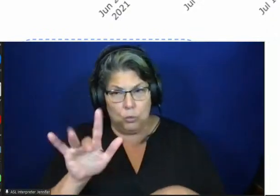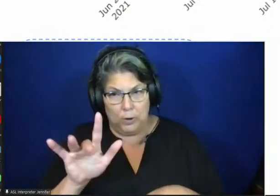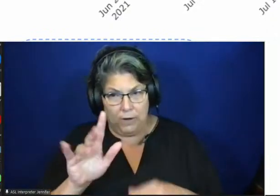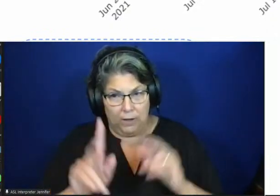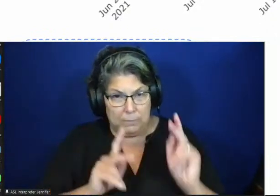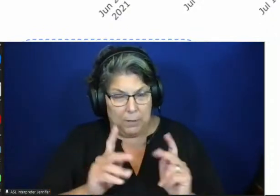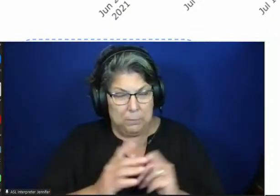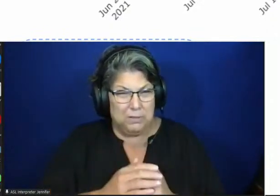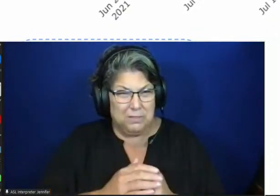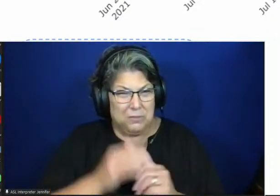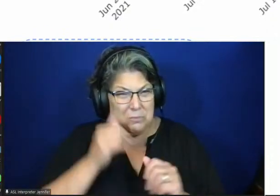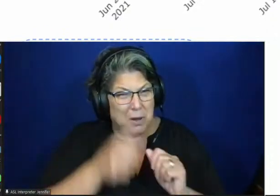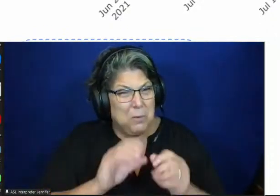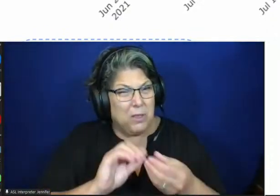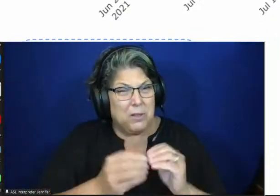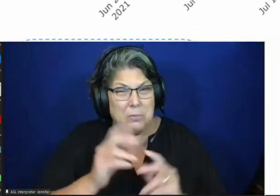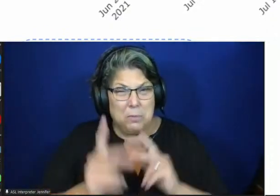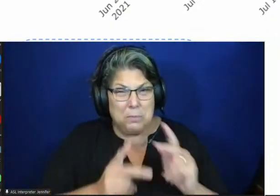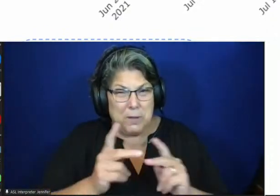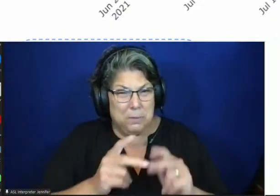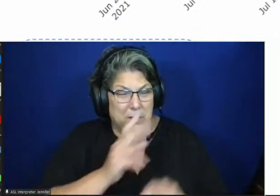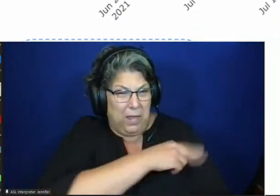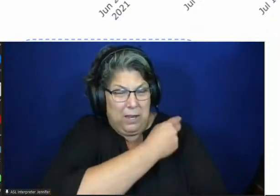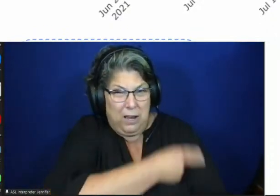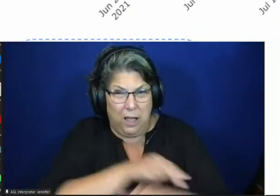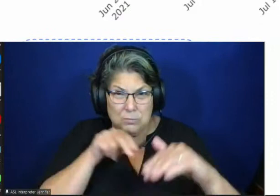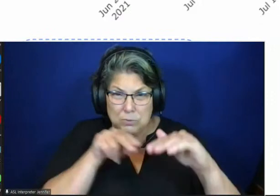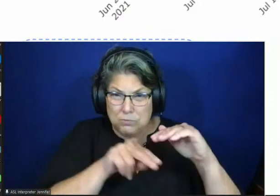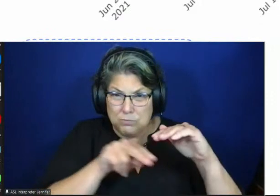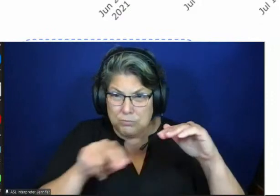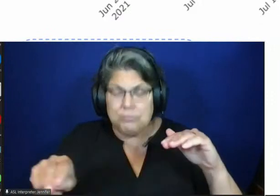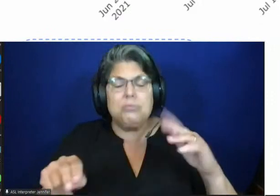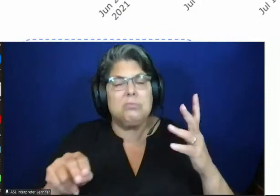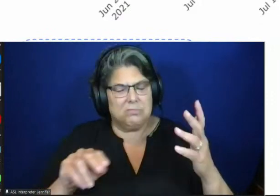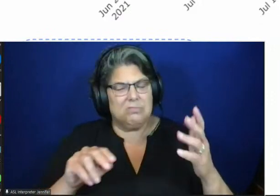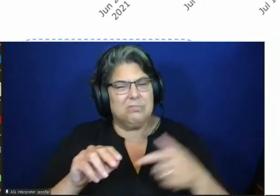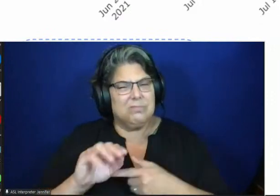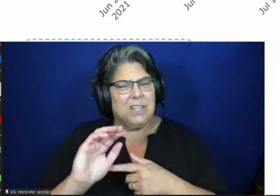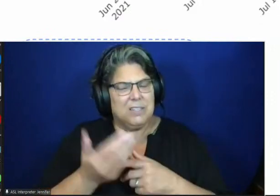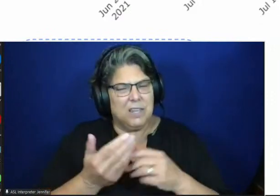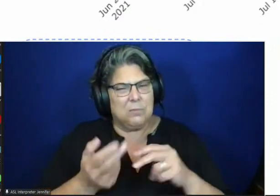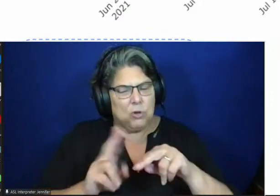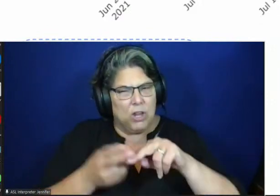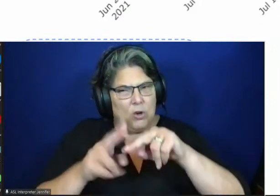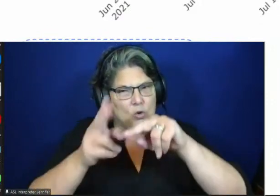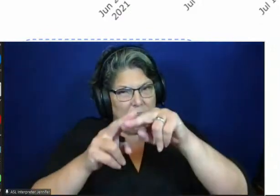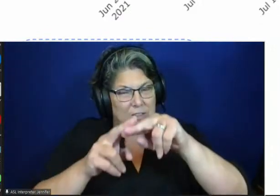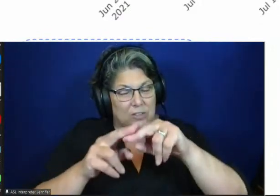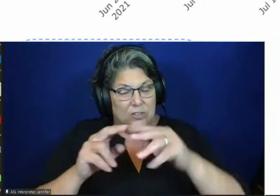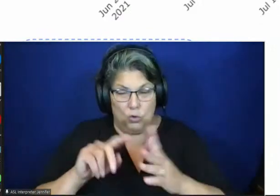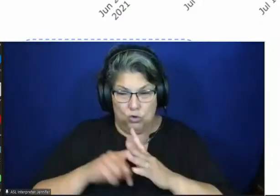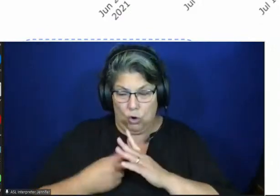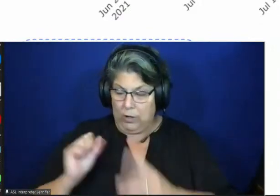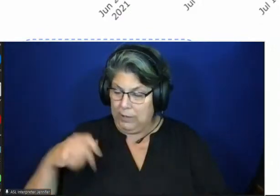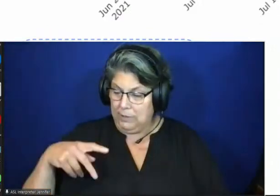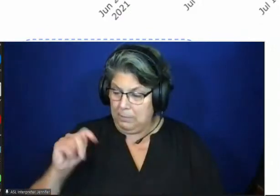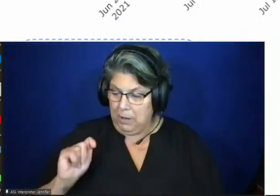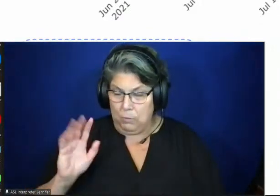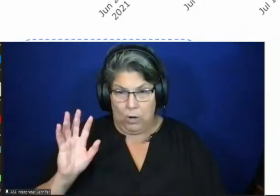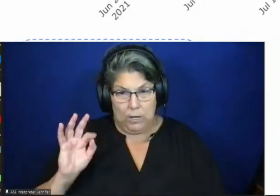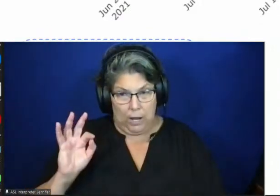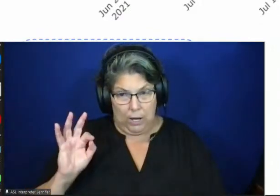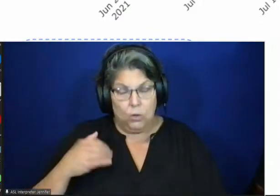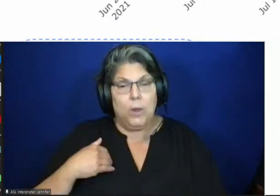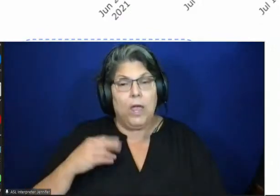of hospitalization and death usually follow a rise in the cases. So as of September 9th, we had